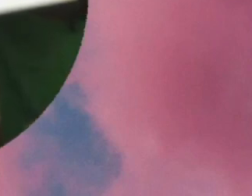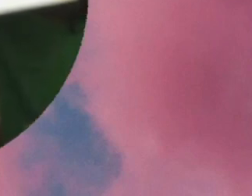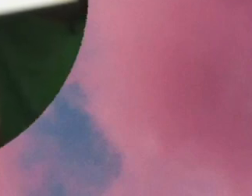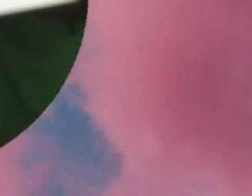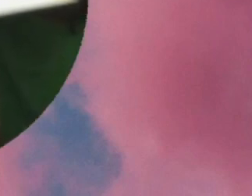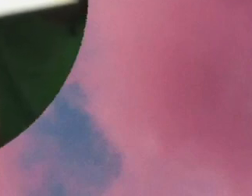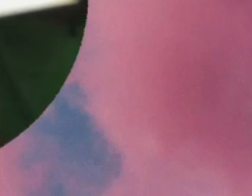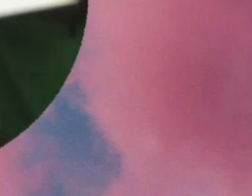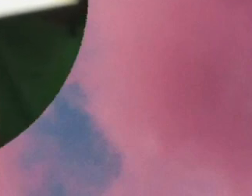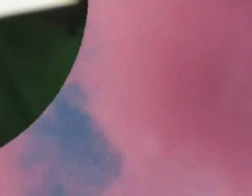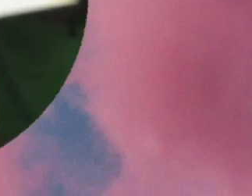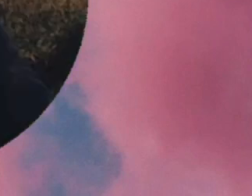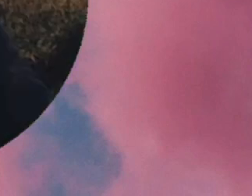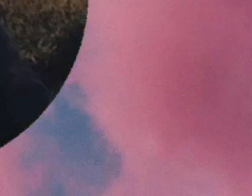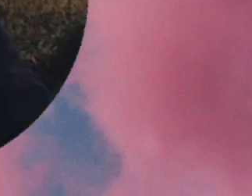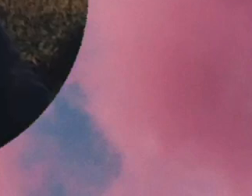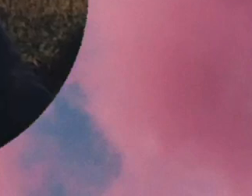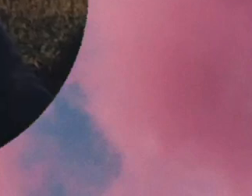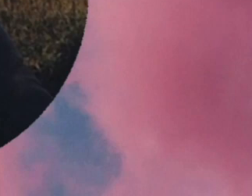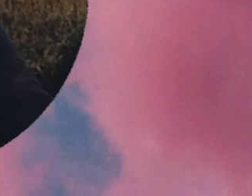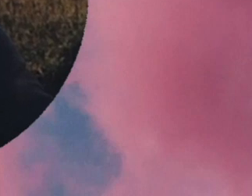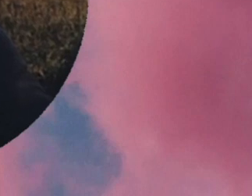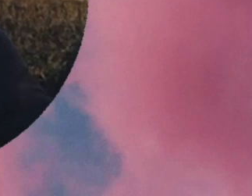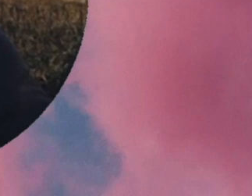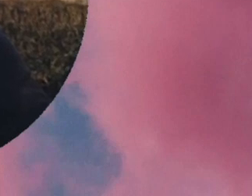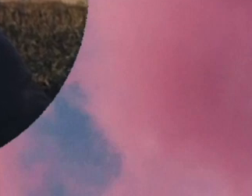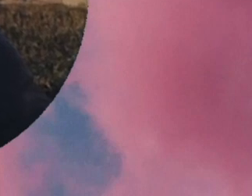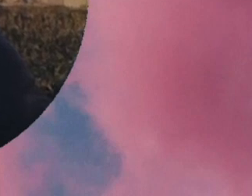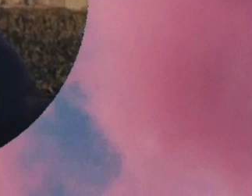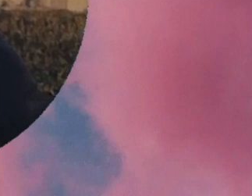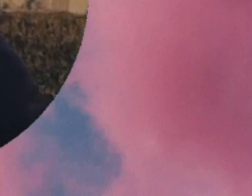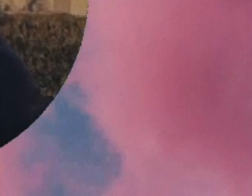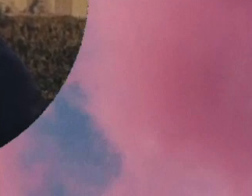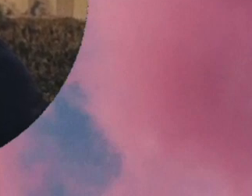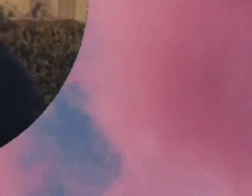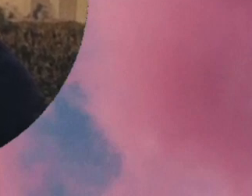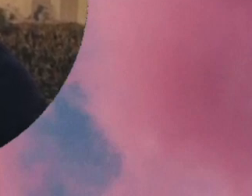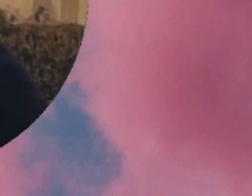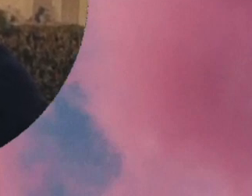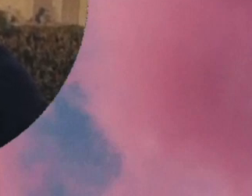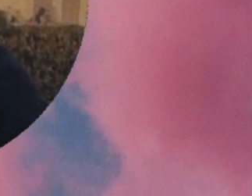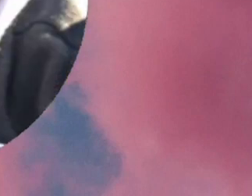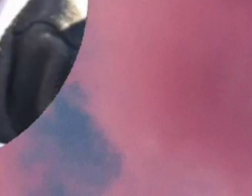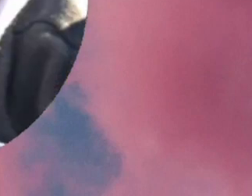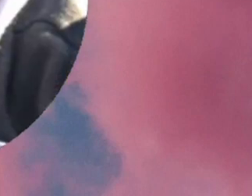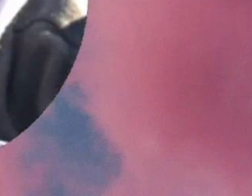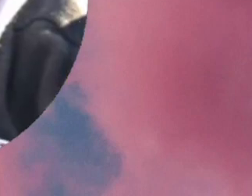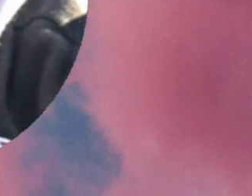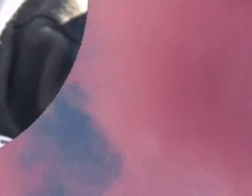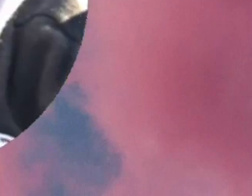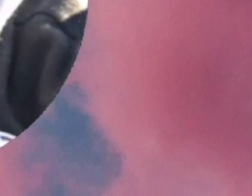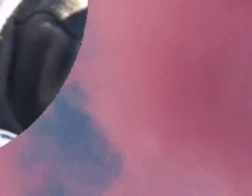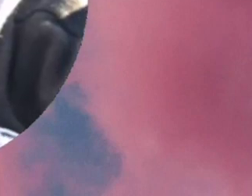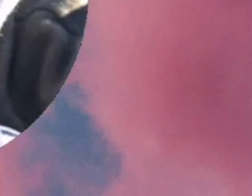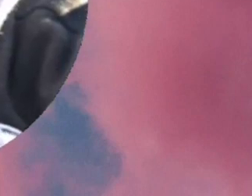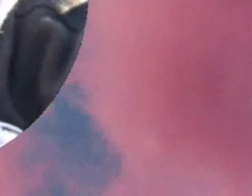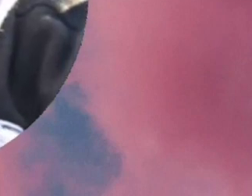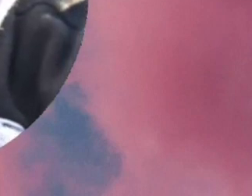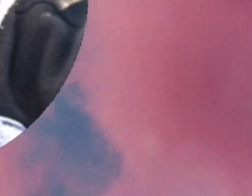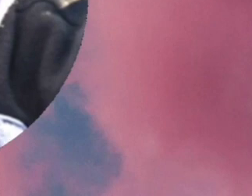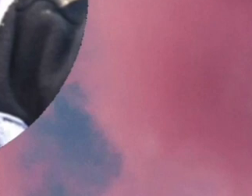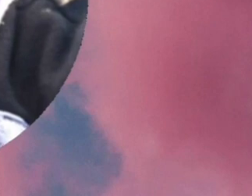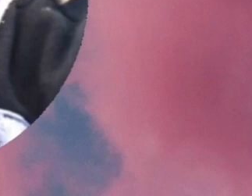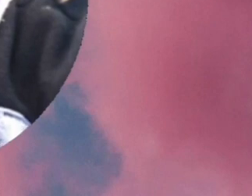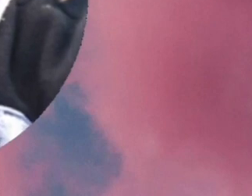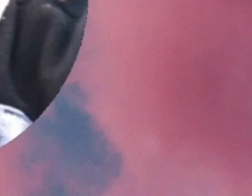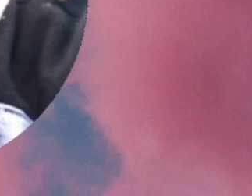go. Go, got to let it slow. Pent up anger in my bones, got to let it go.